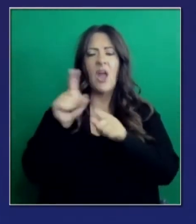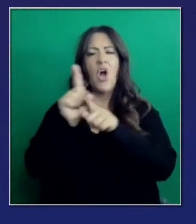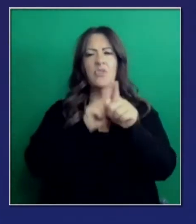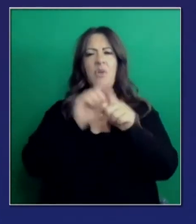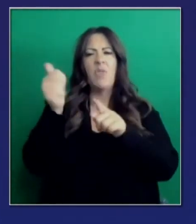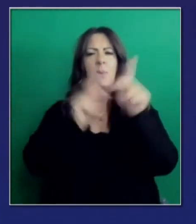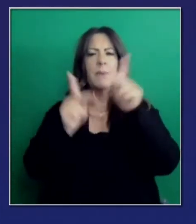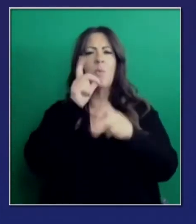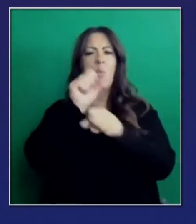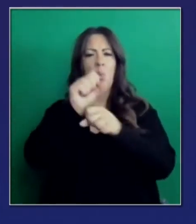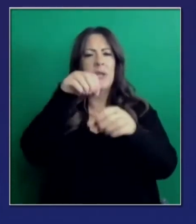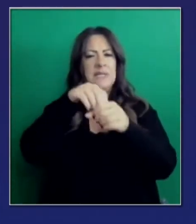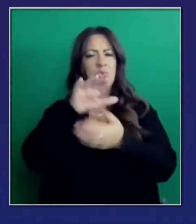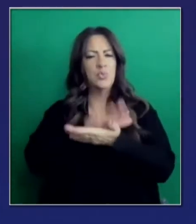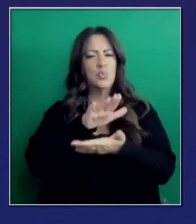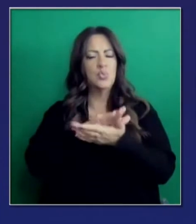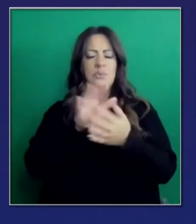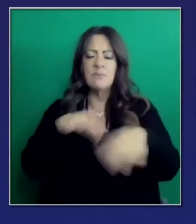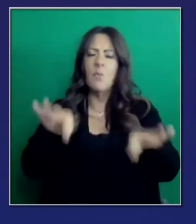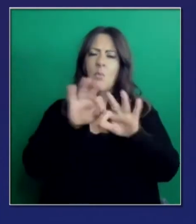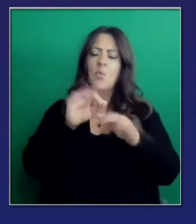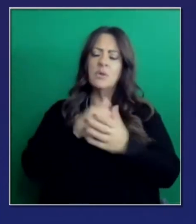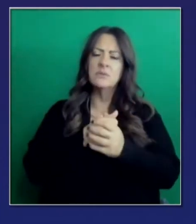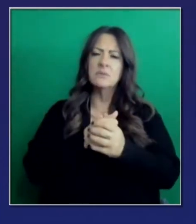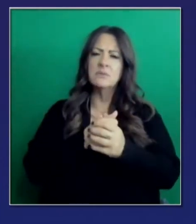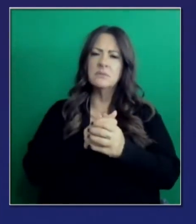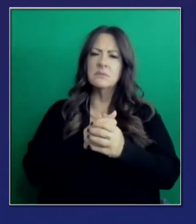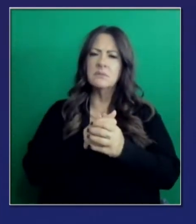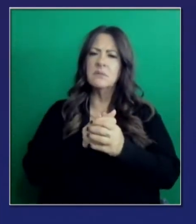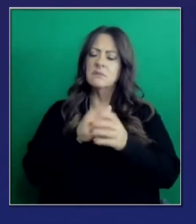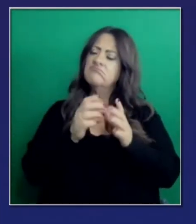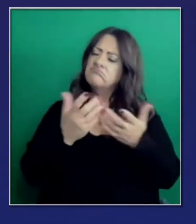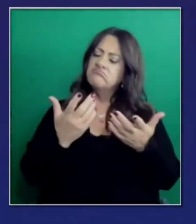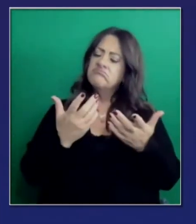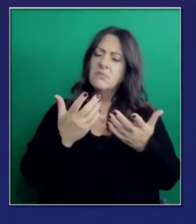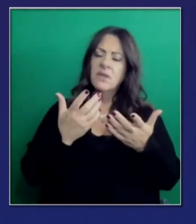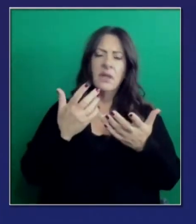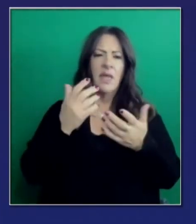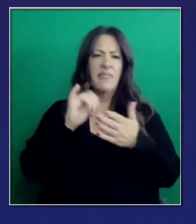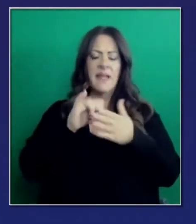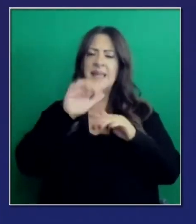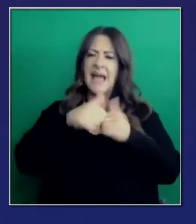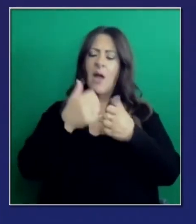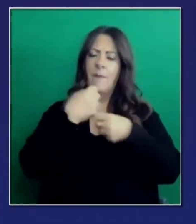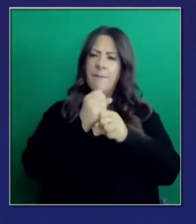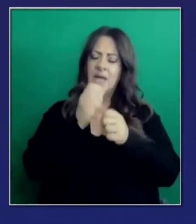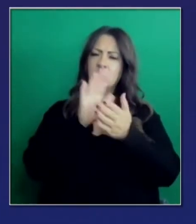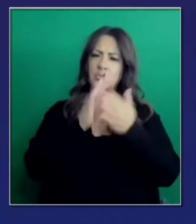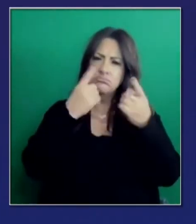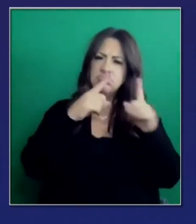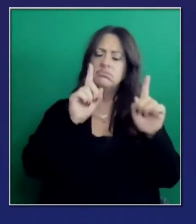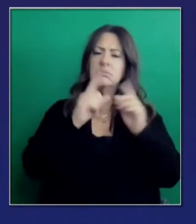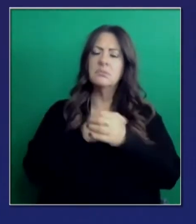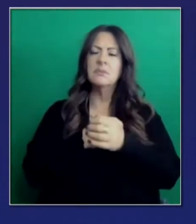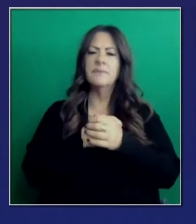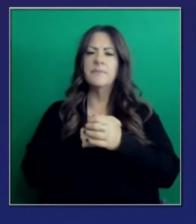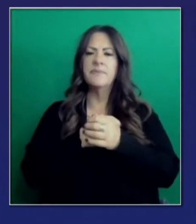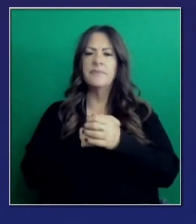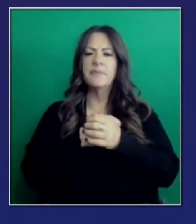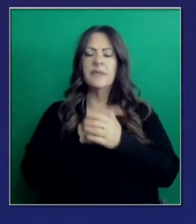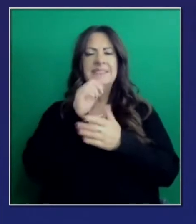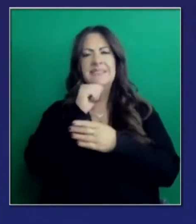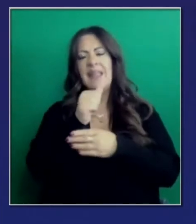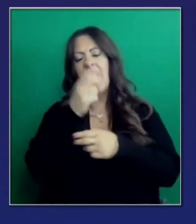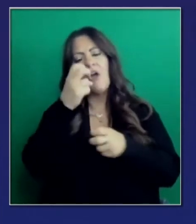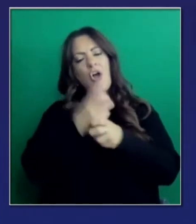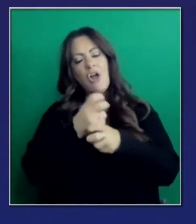not to ever be forgotten as it relates to making schools work. This, by the way, is analogous. It's not more complicated than whenever you've